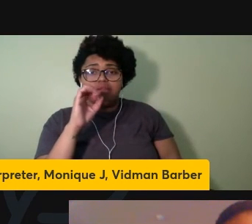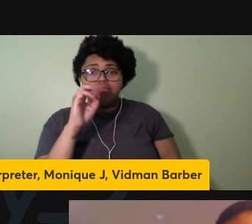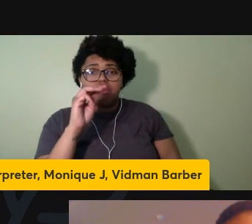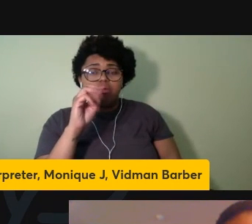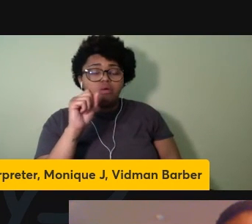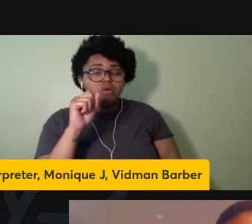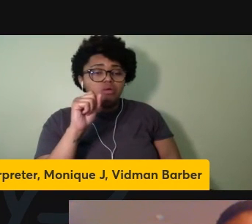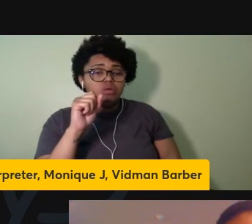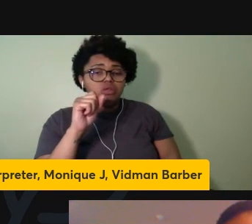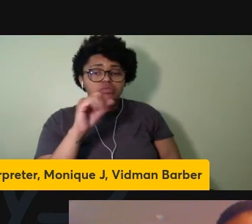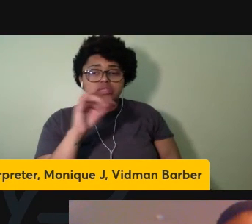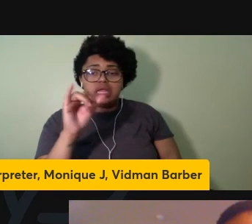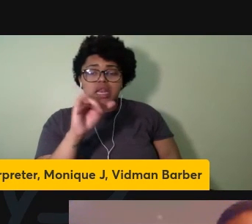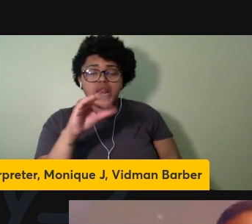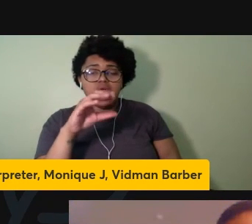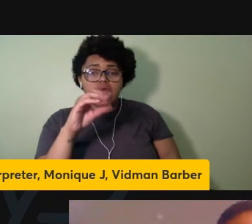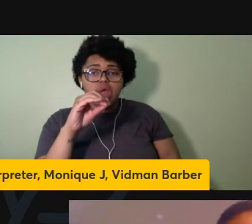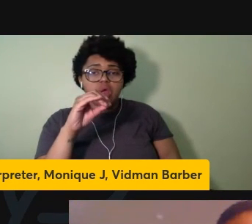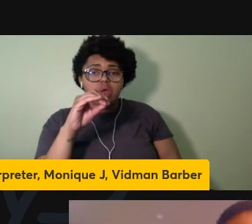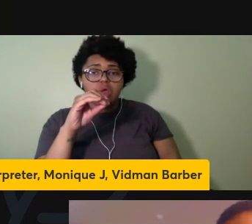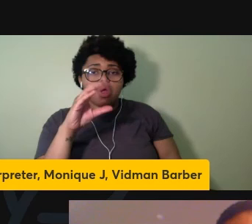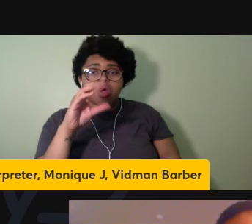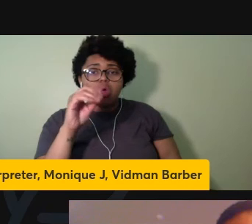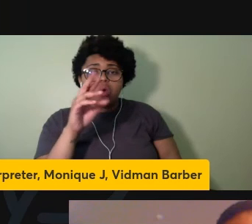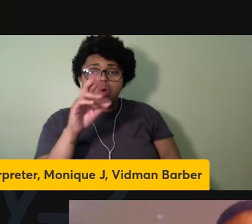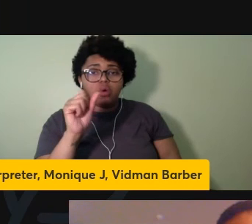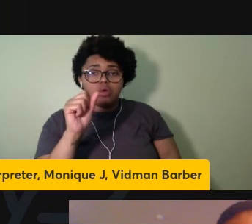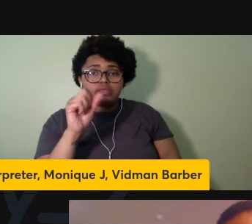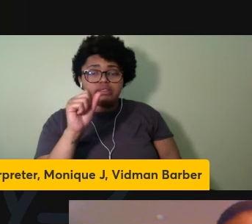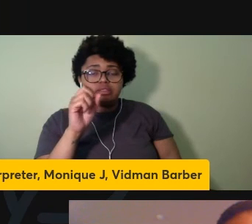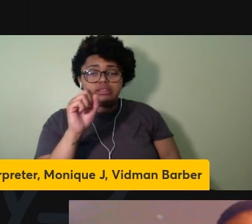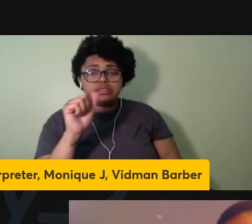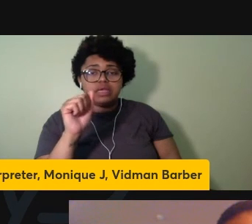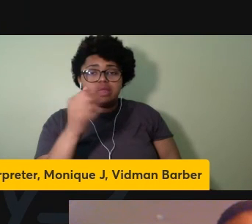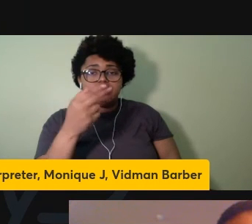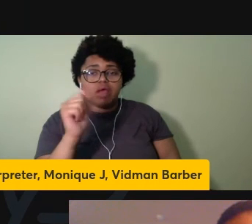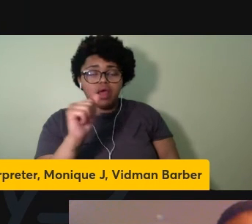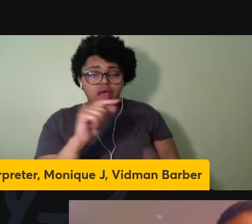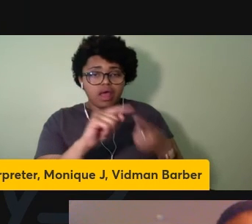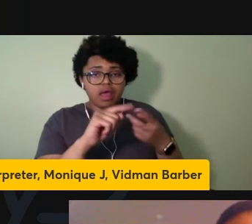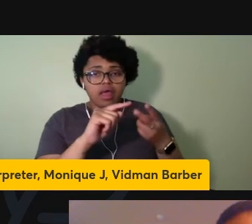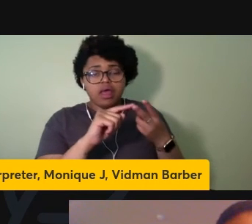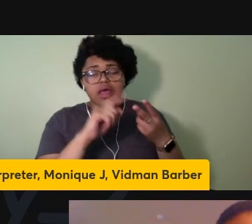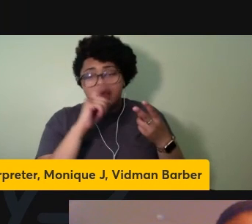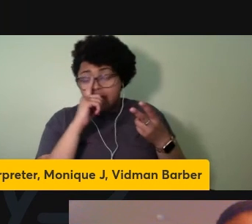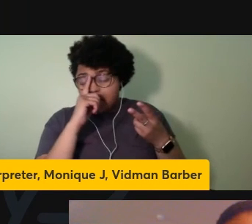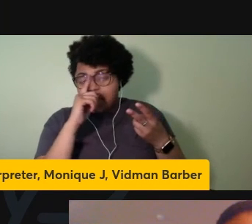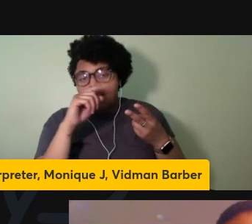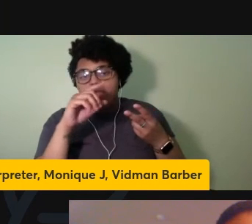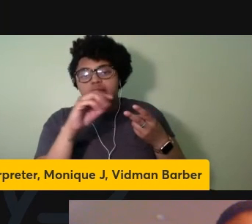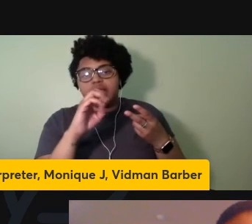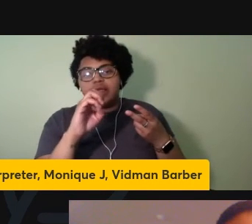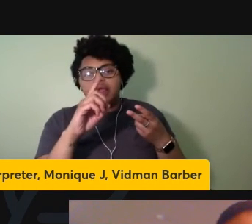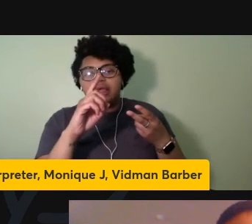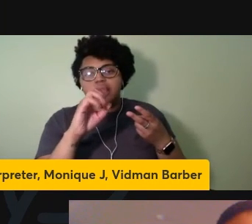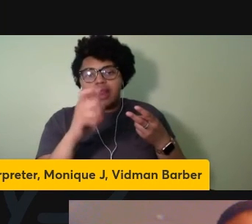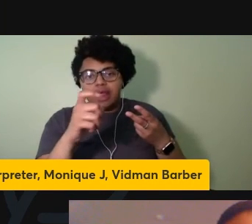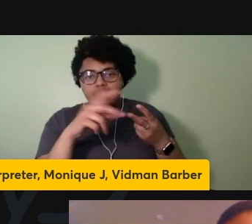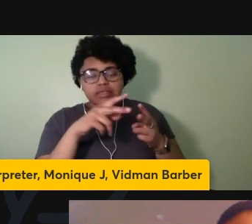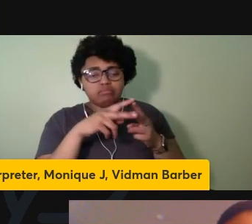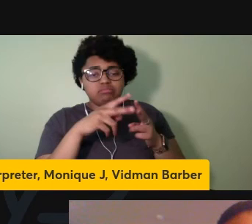of like Coursera and edX that have like formal courses in immunology that you can take.